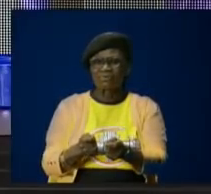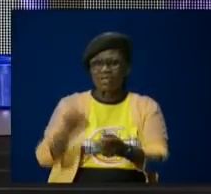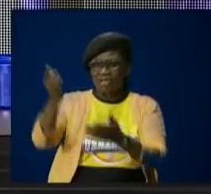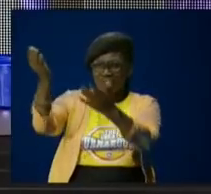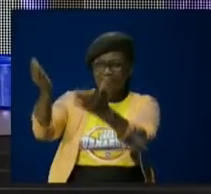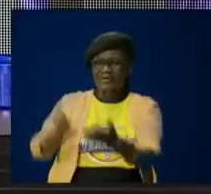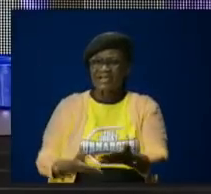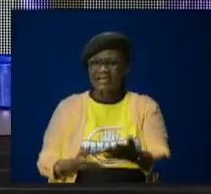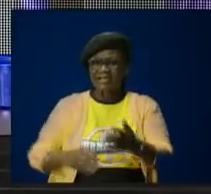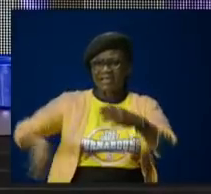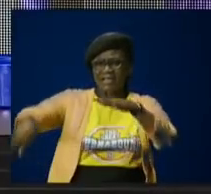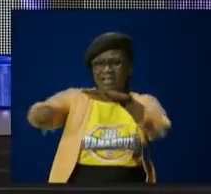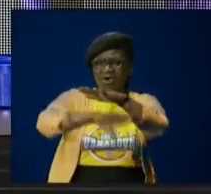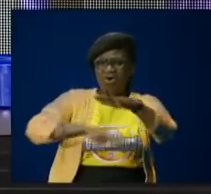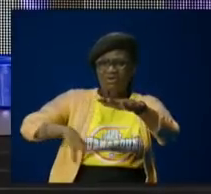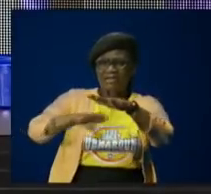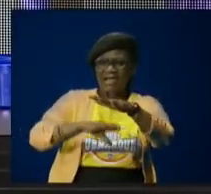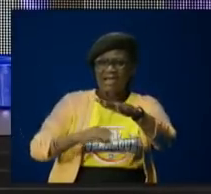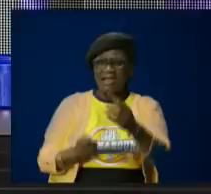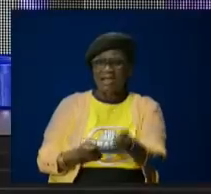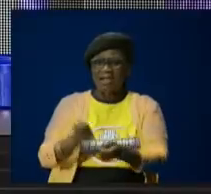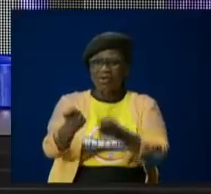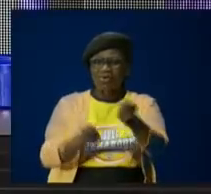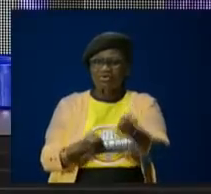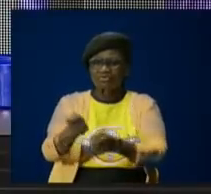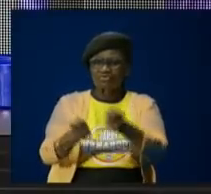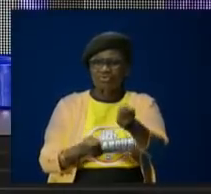Bring under control.